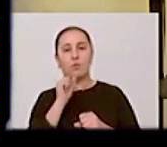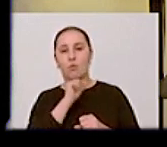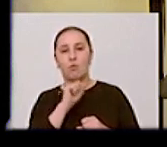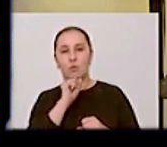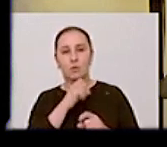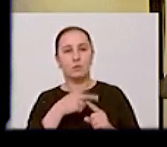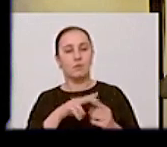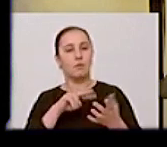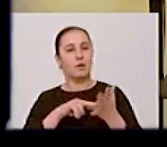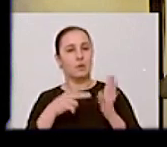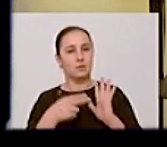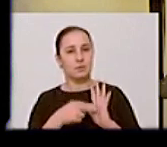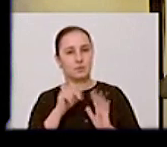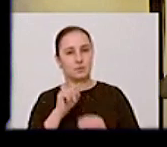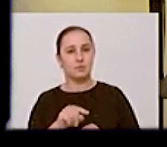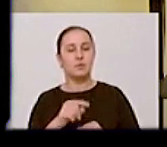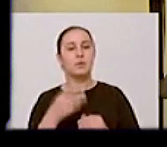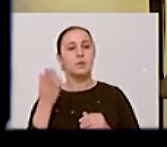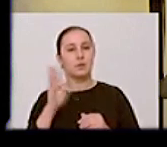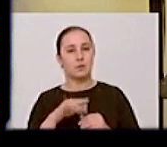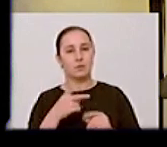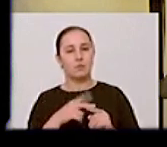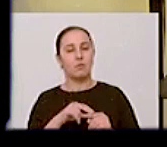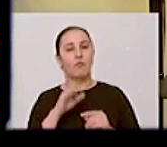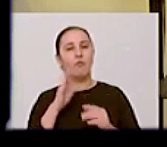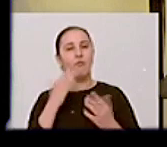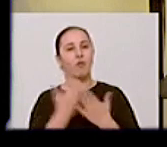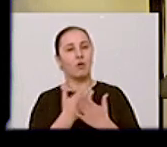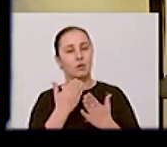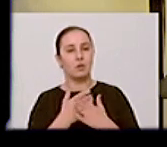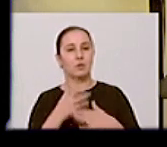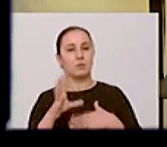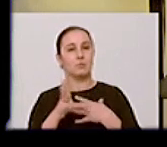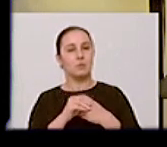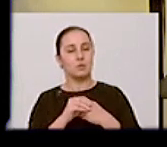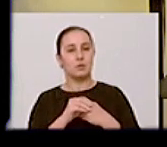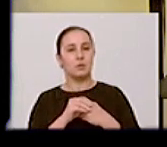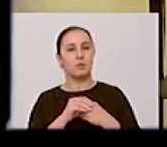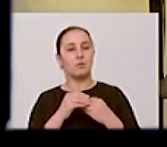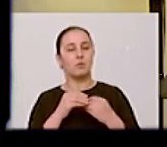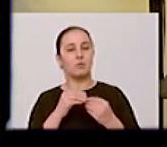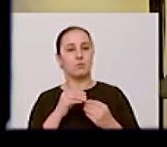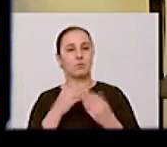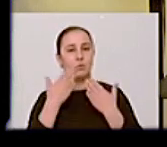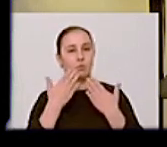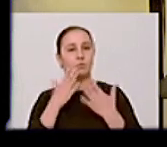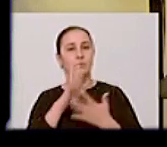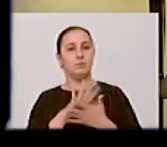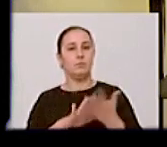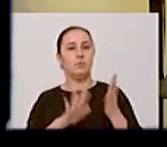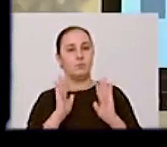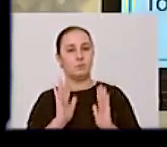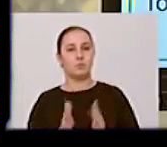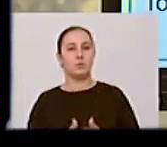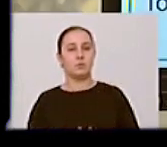o'g'irlik rejasi. Keling, voqealarni birgalikda o'qib davom ettiramiz.